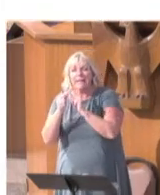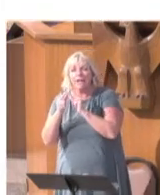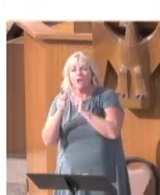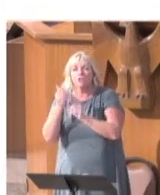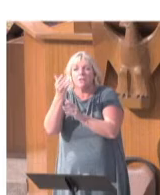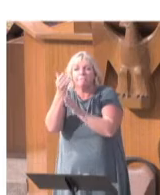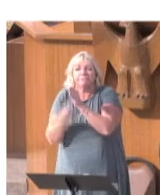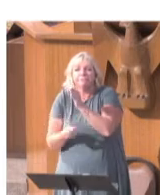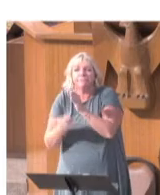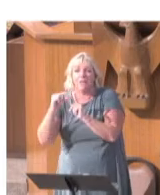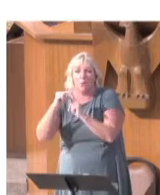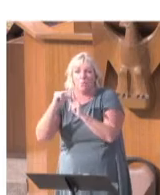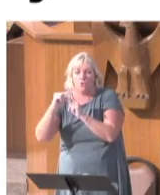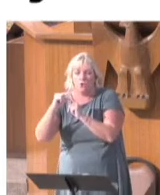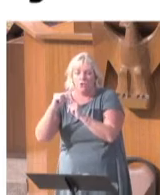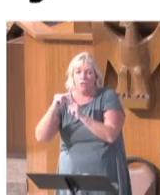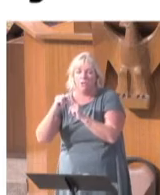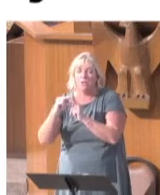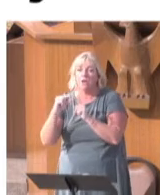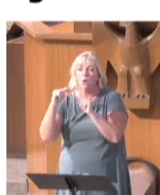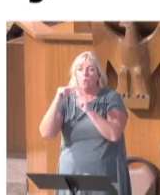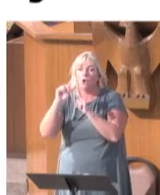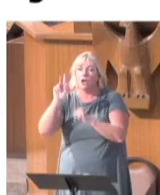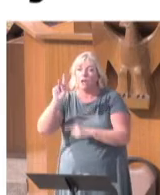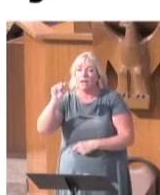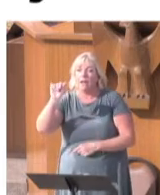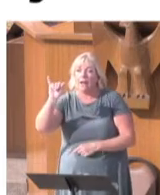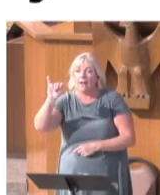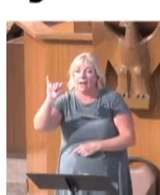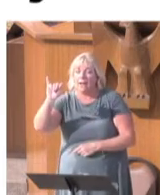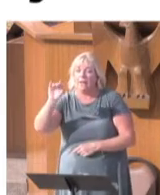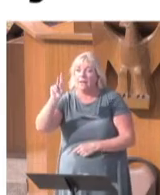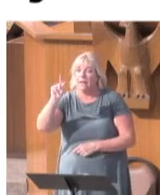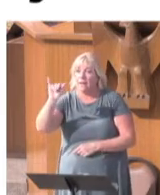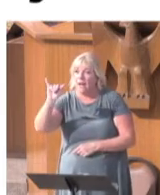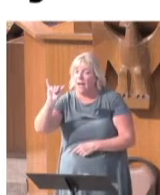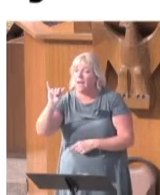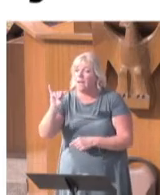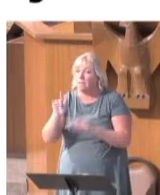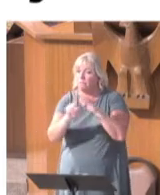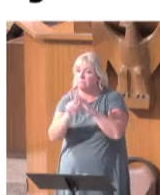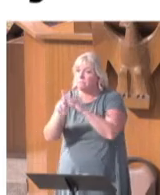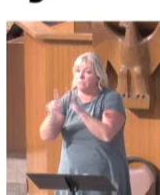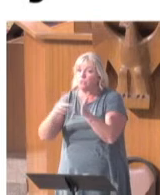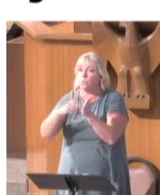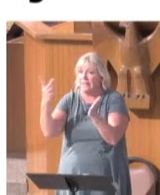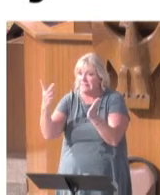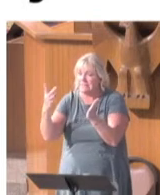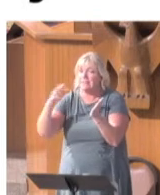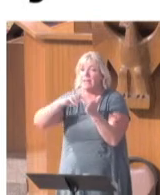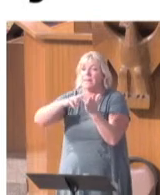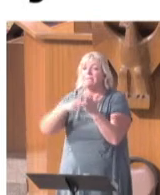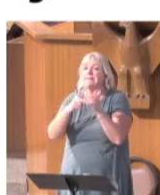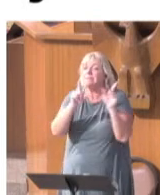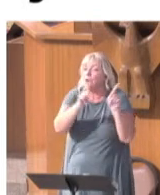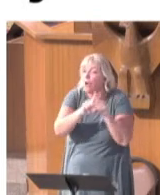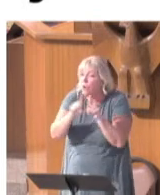out entirely. It's this word kai, which appears twice in this text, and it means